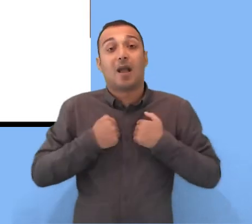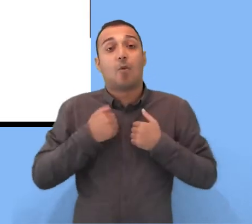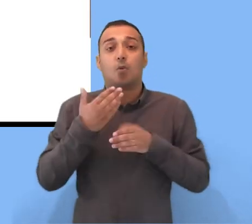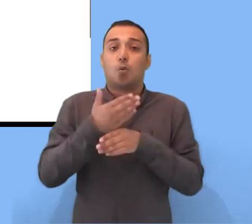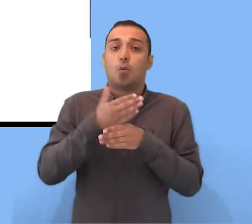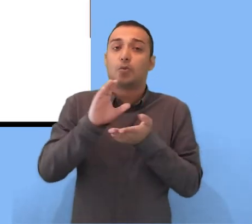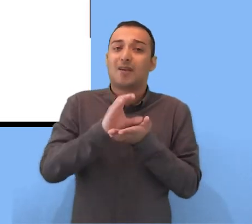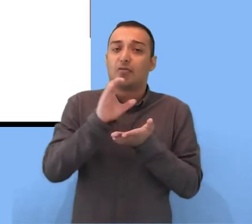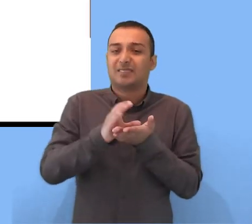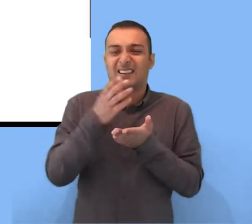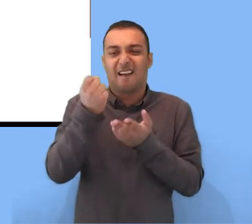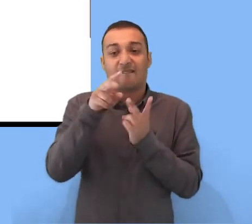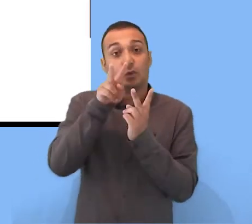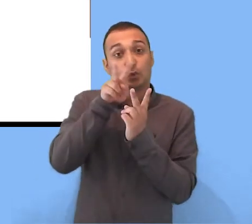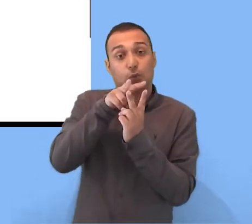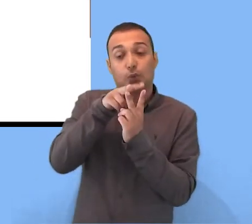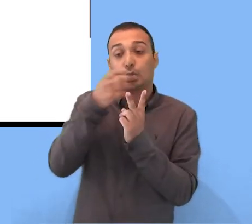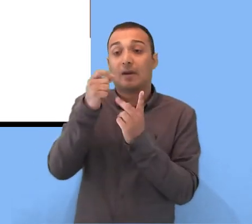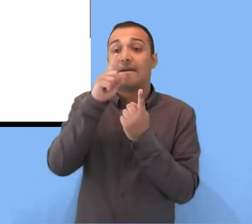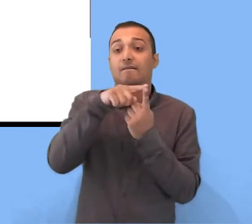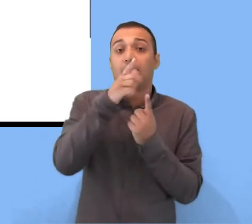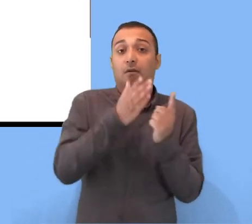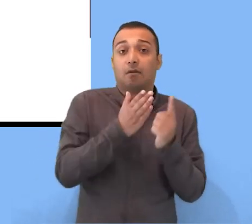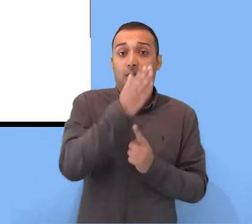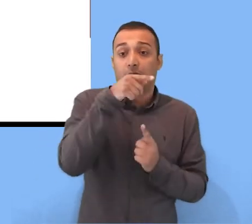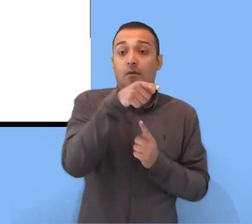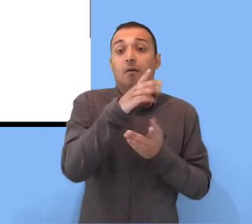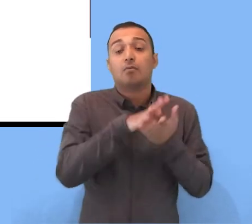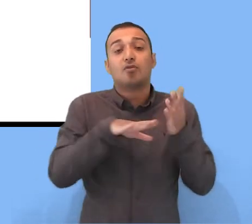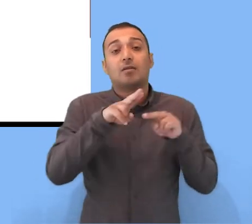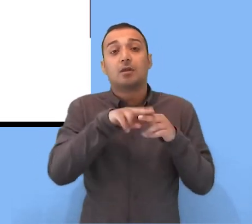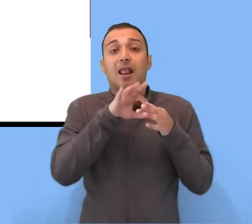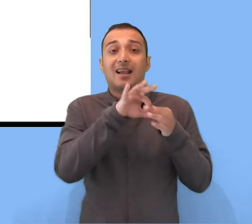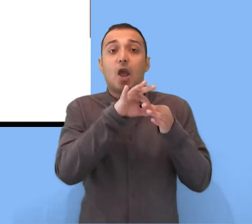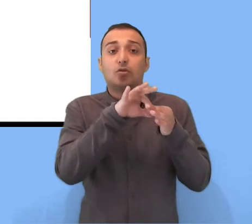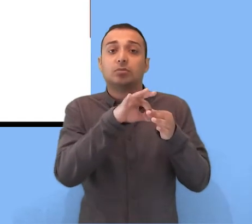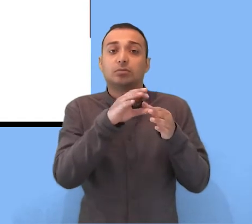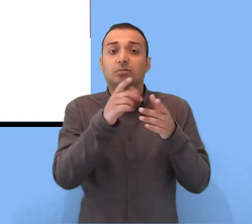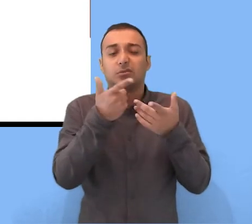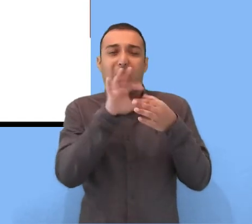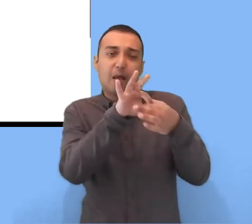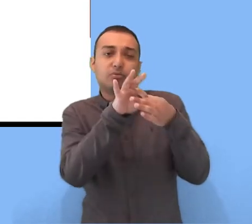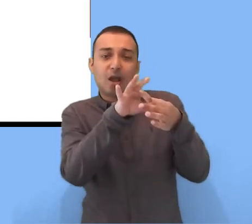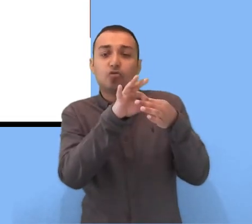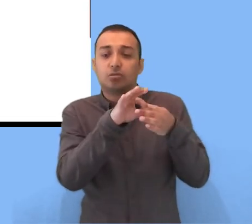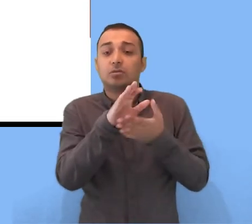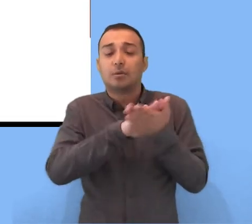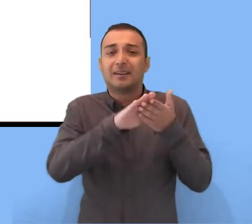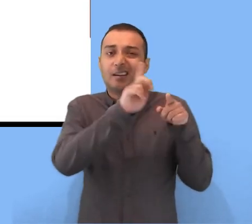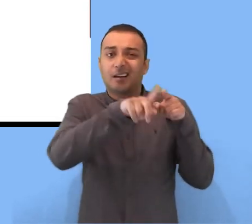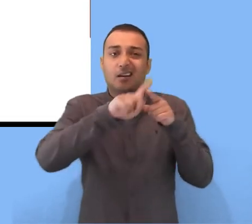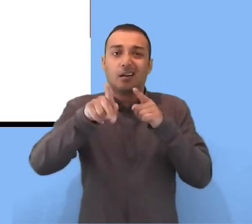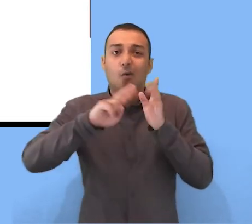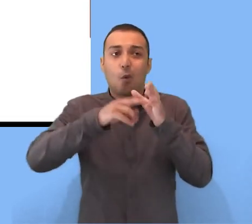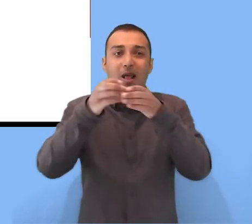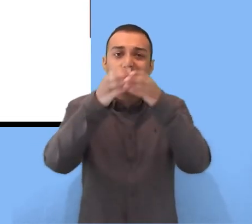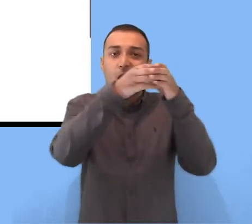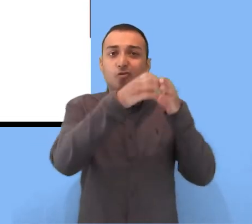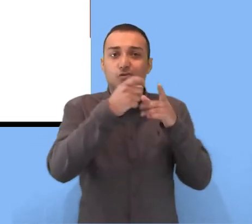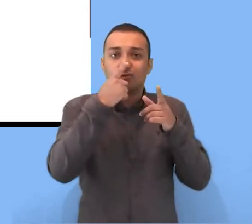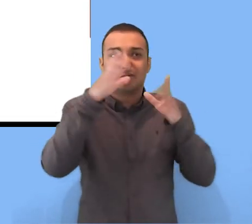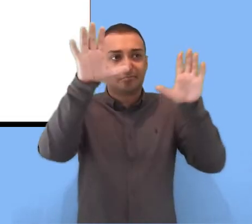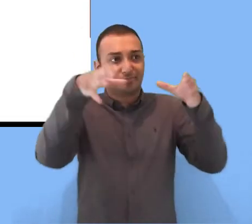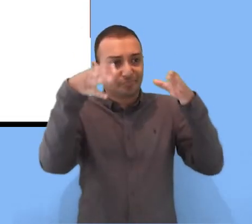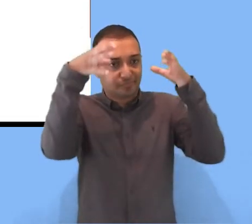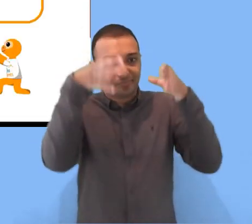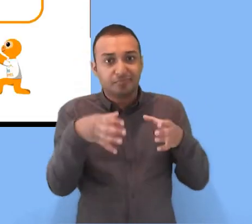we have a parental engagement collaboration strand where we bring together organisations who are working in this area and help them to reflect and share